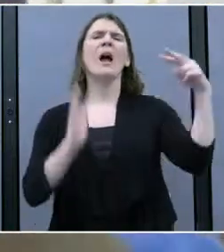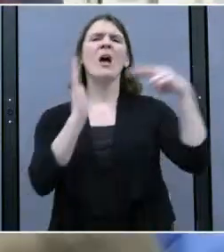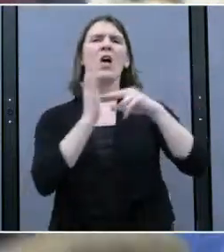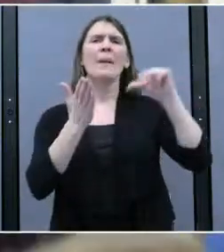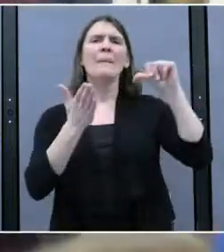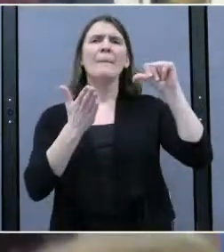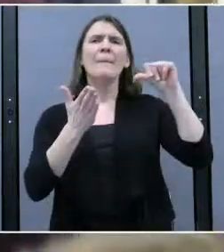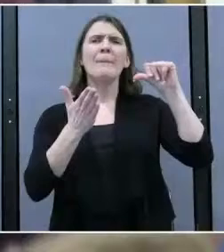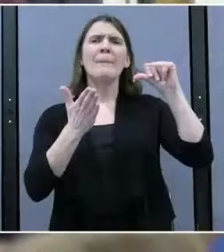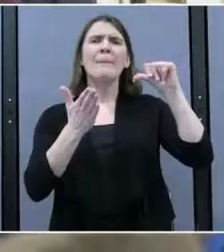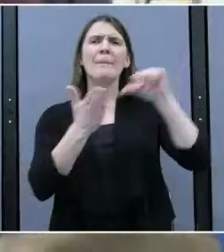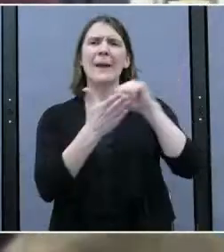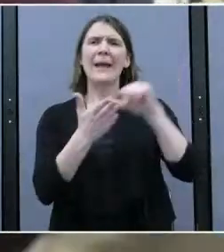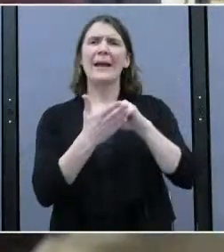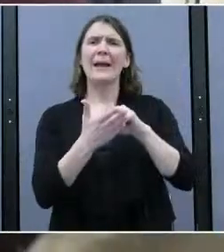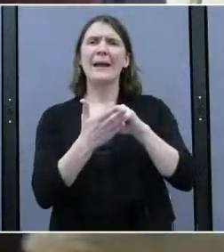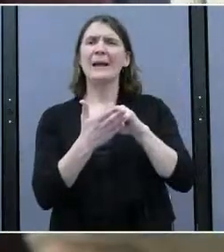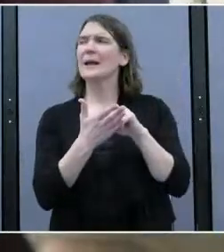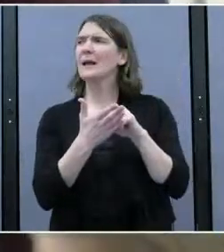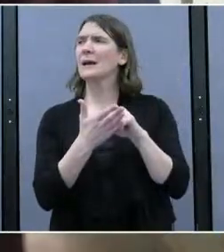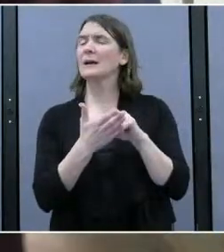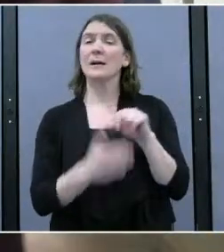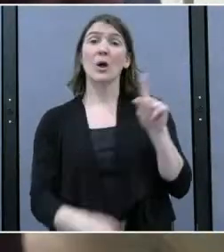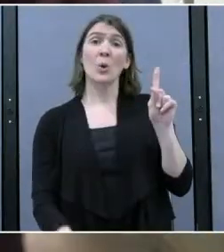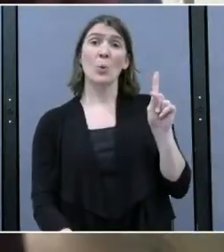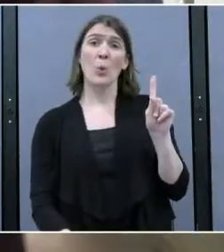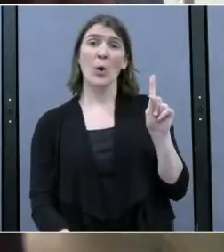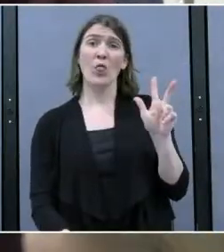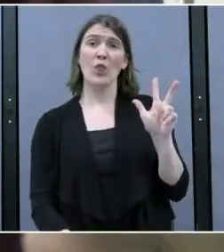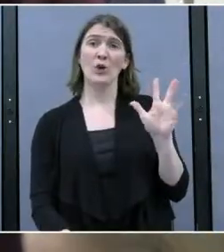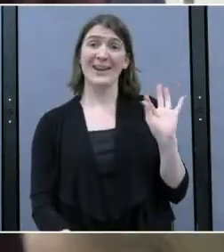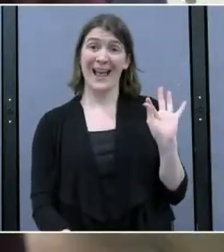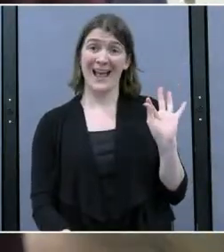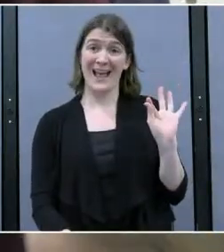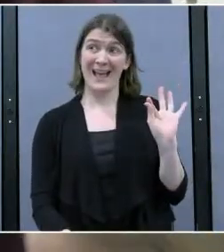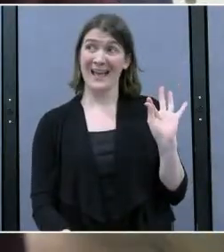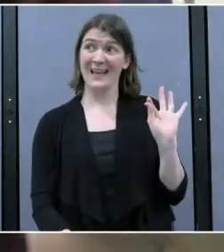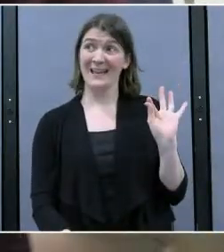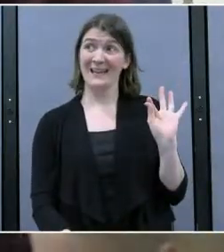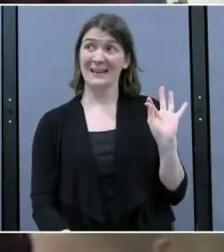page, 2 pages, 139,